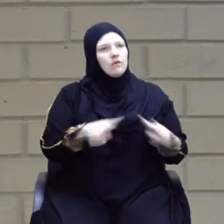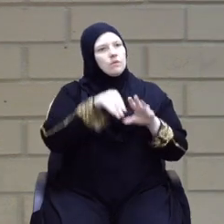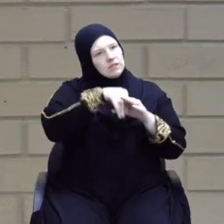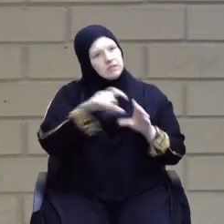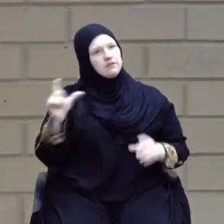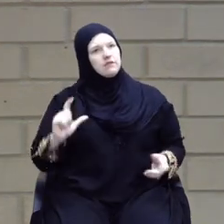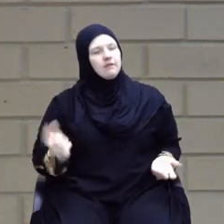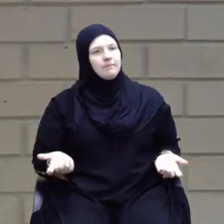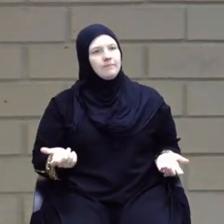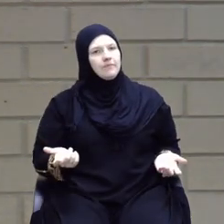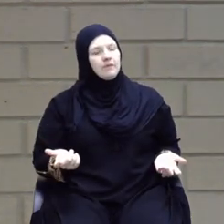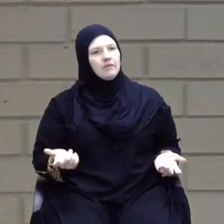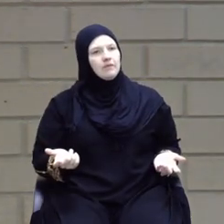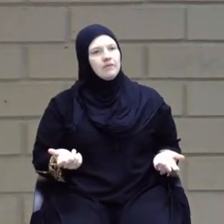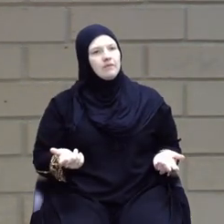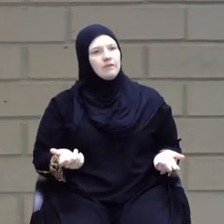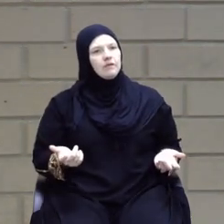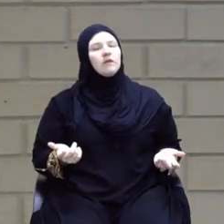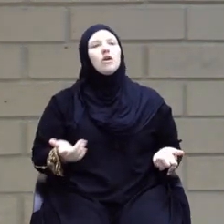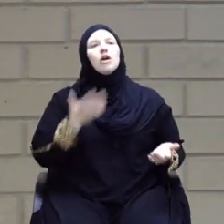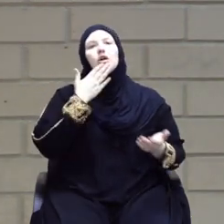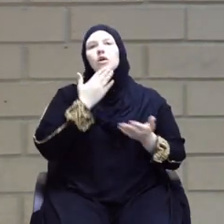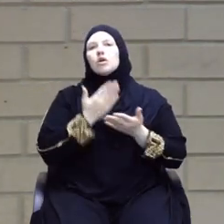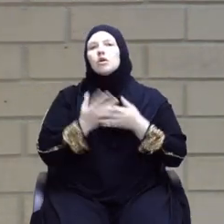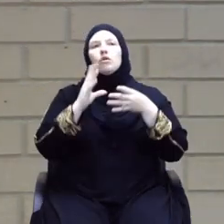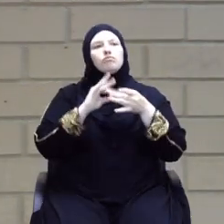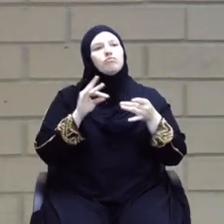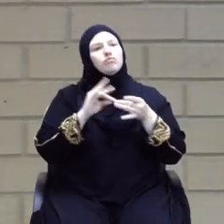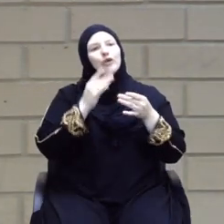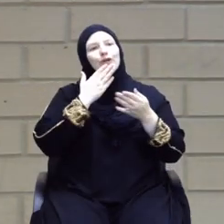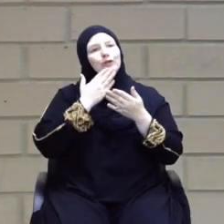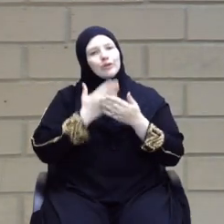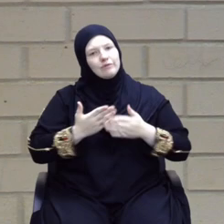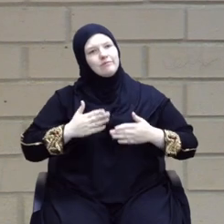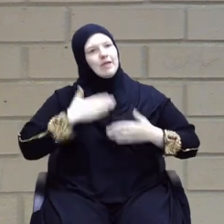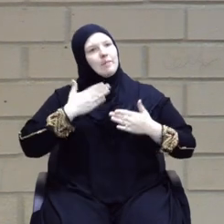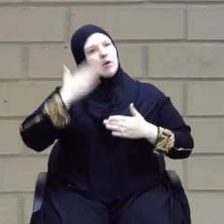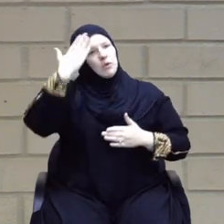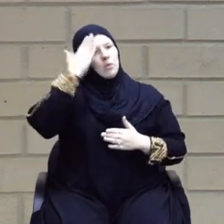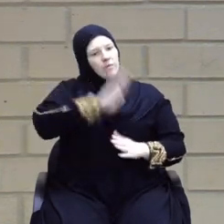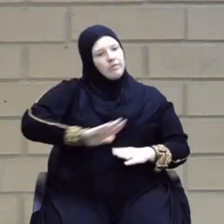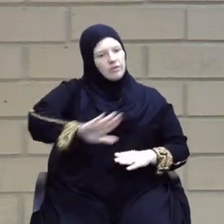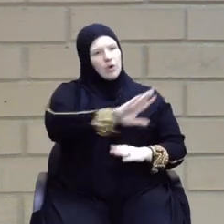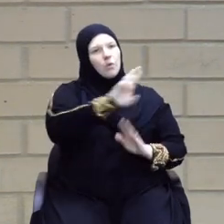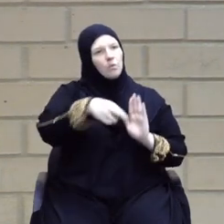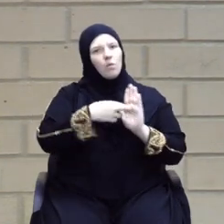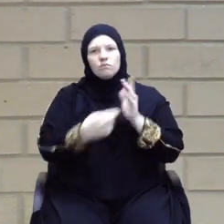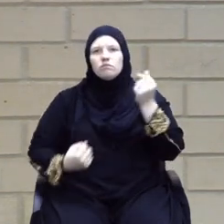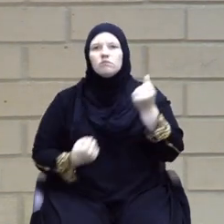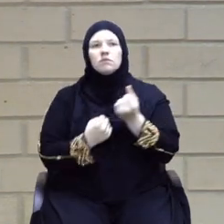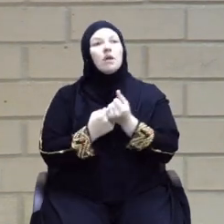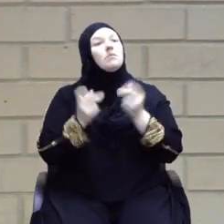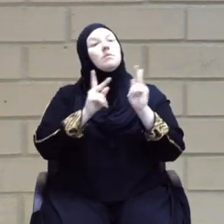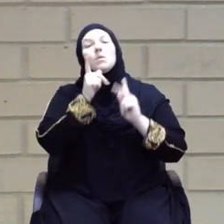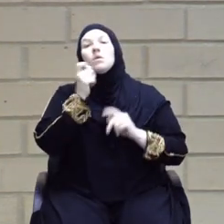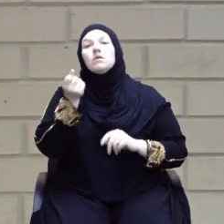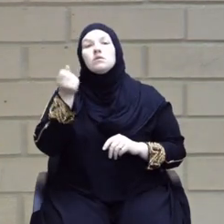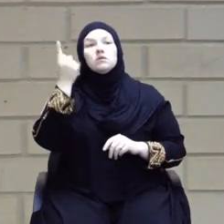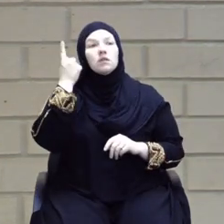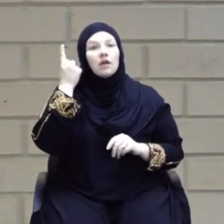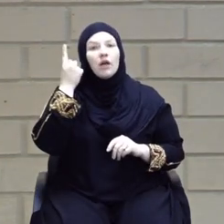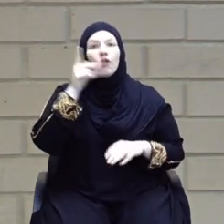The glad tidings is given for those who know their role, for those who understand that they are on a